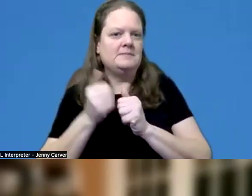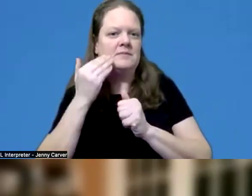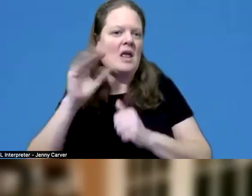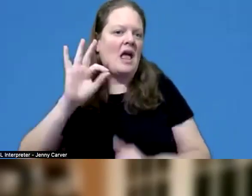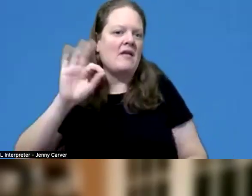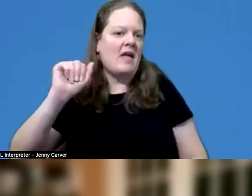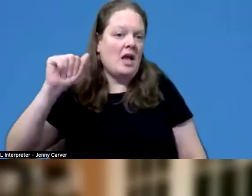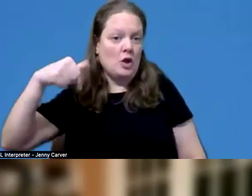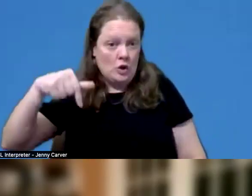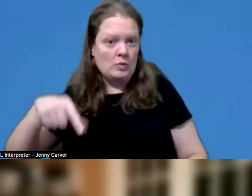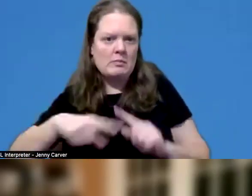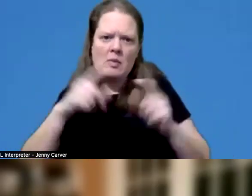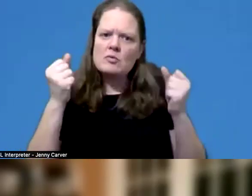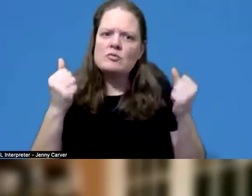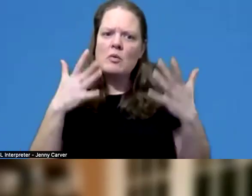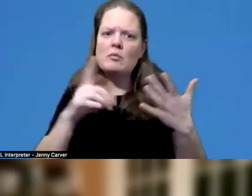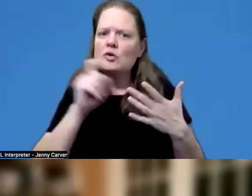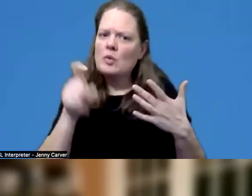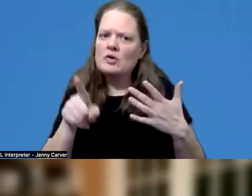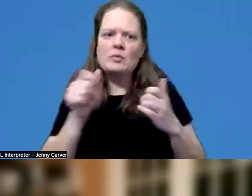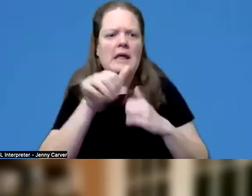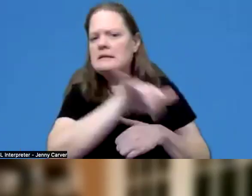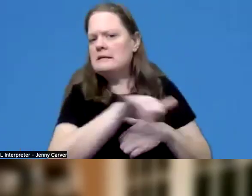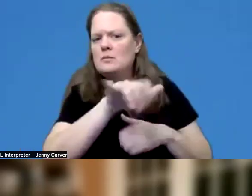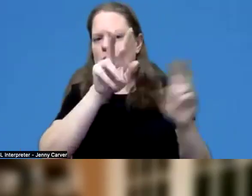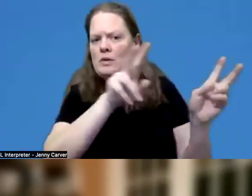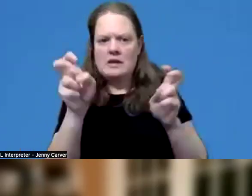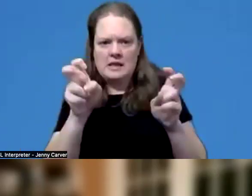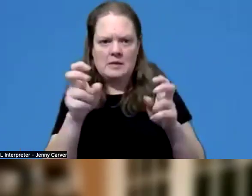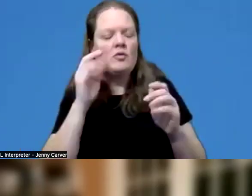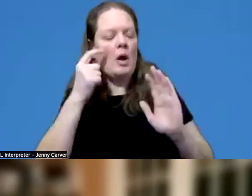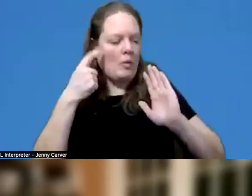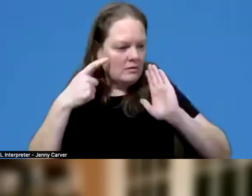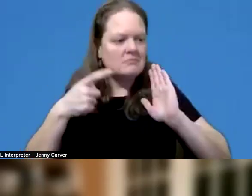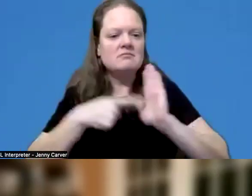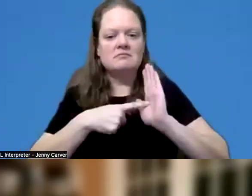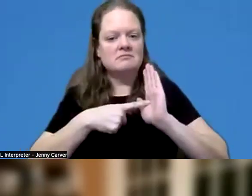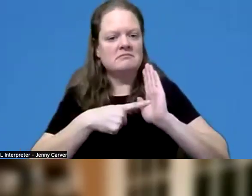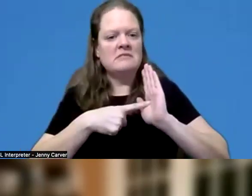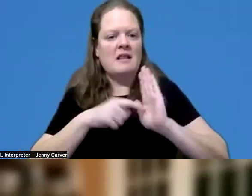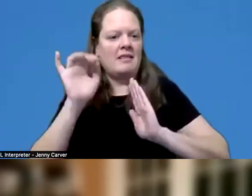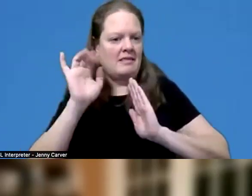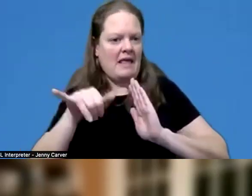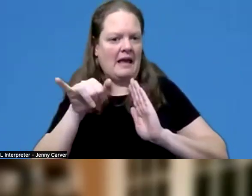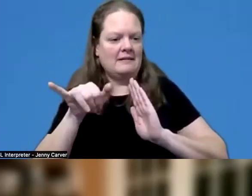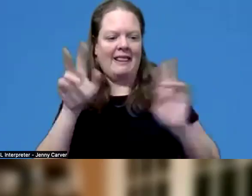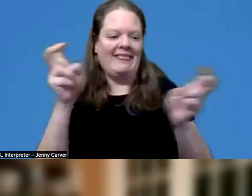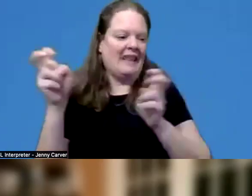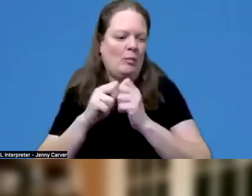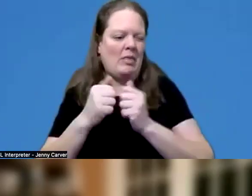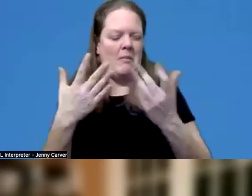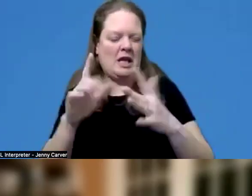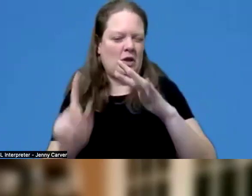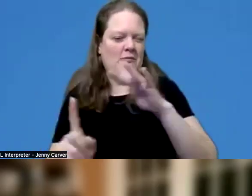FAQs, but there are multiple questions with that same theme. So I just wanted to acknowledge that. The next question I'd